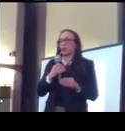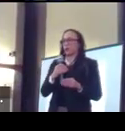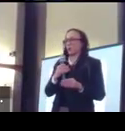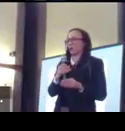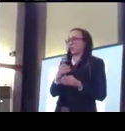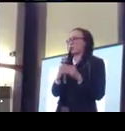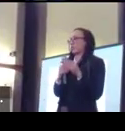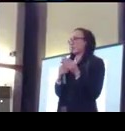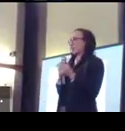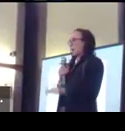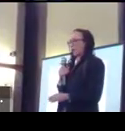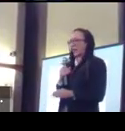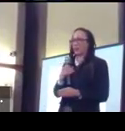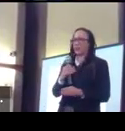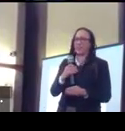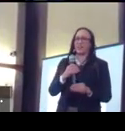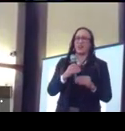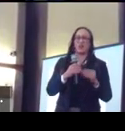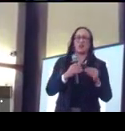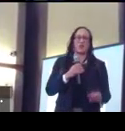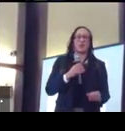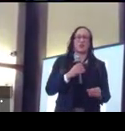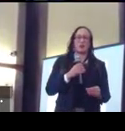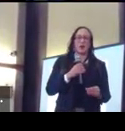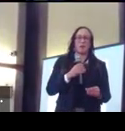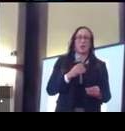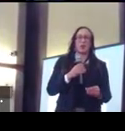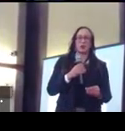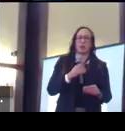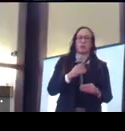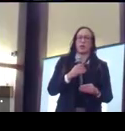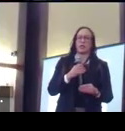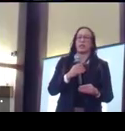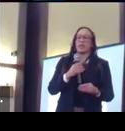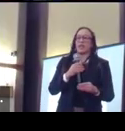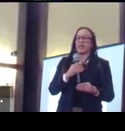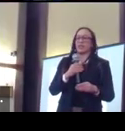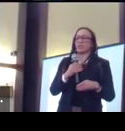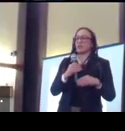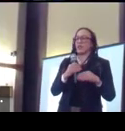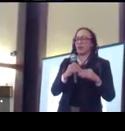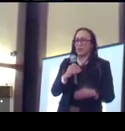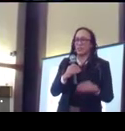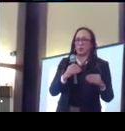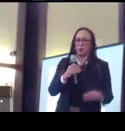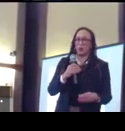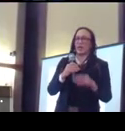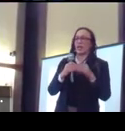Each working group took on a specific topic area of the draft plan,